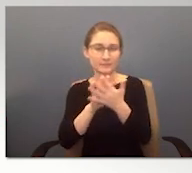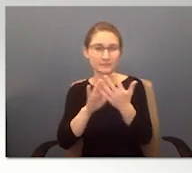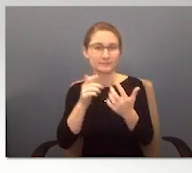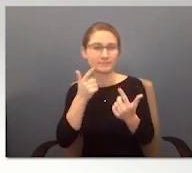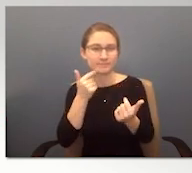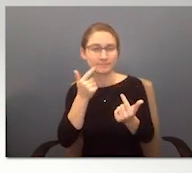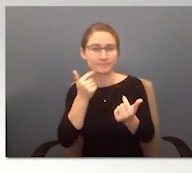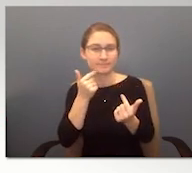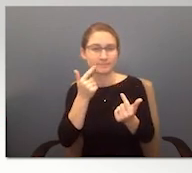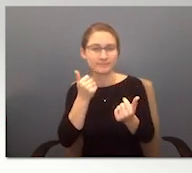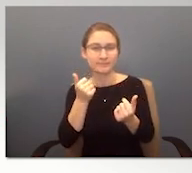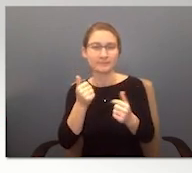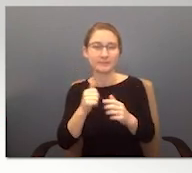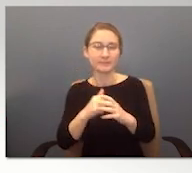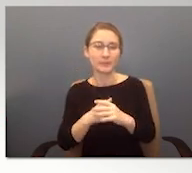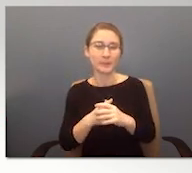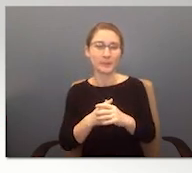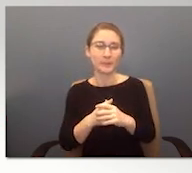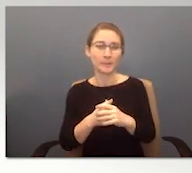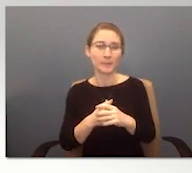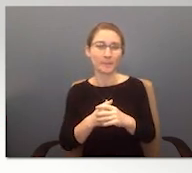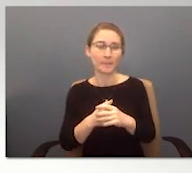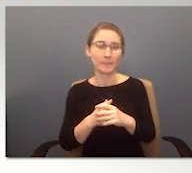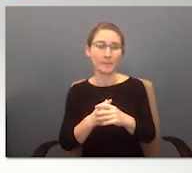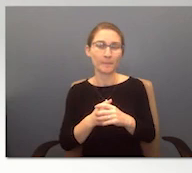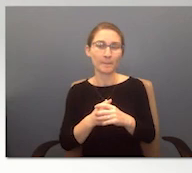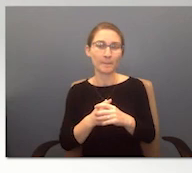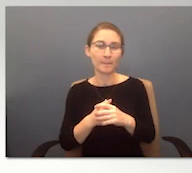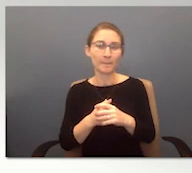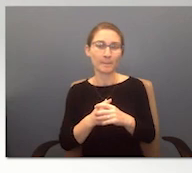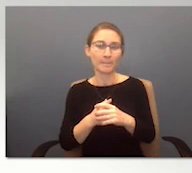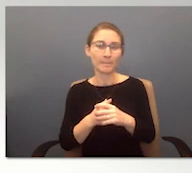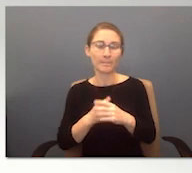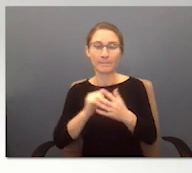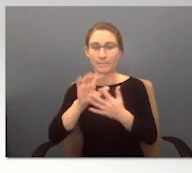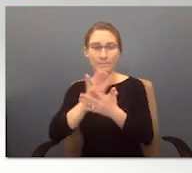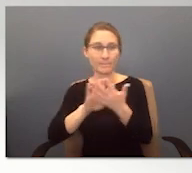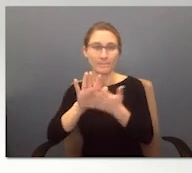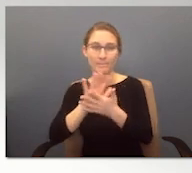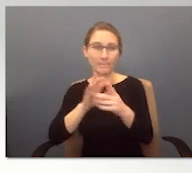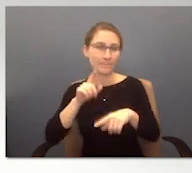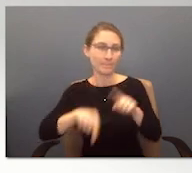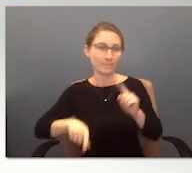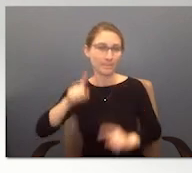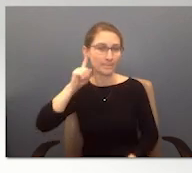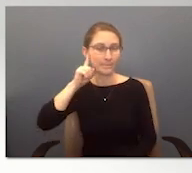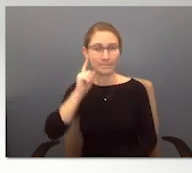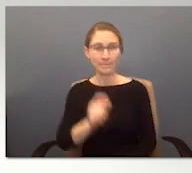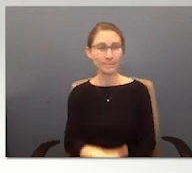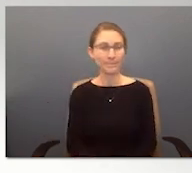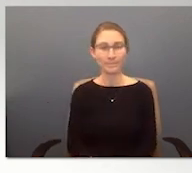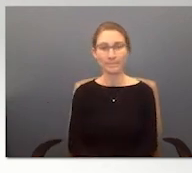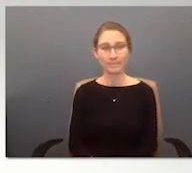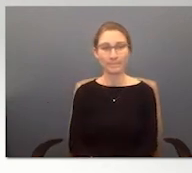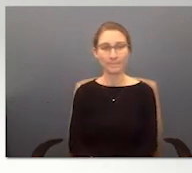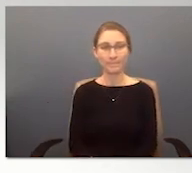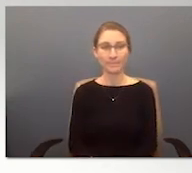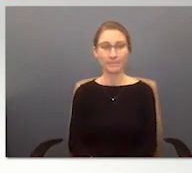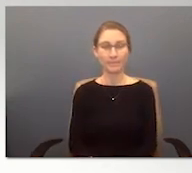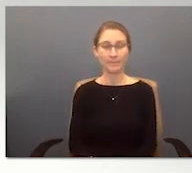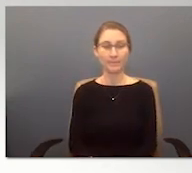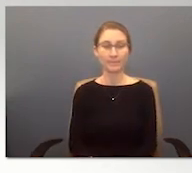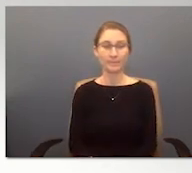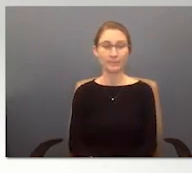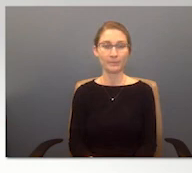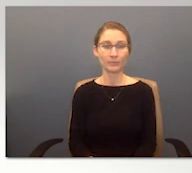Like, my other kids want me to stay home too. And I talked to them and I explained to them the importance of it, and they were like, we got you, we understand.